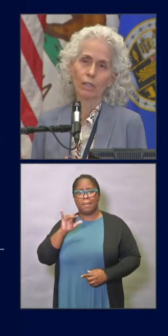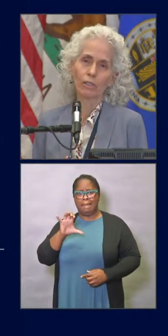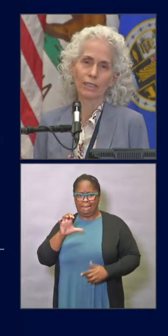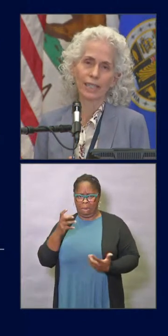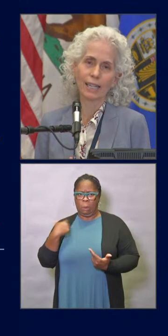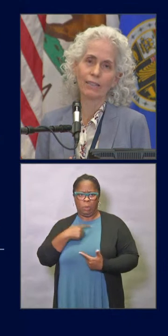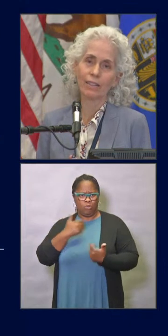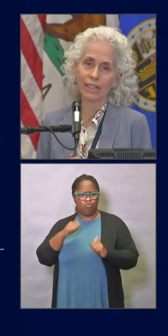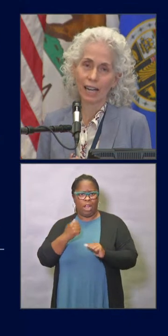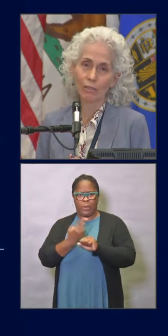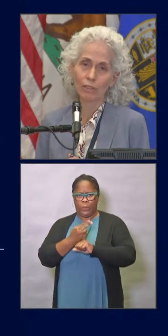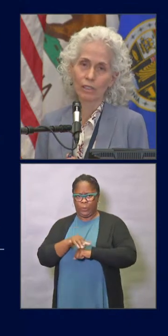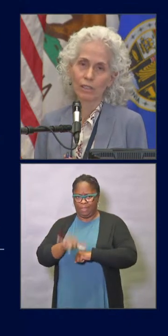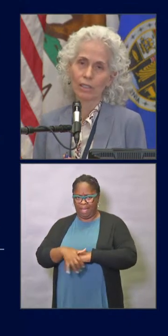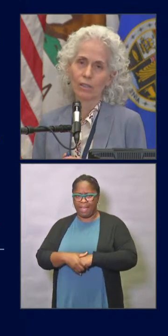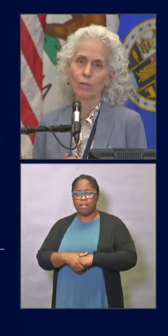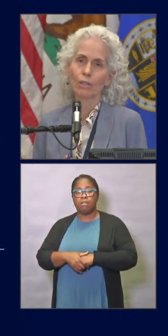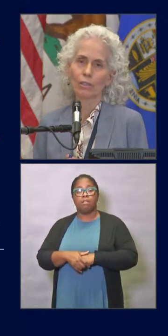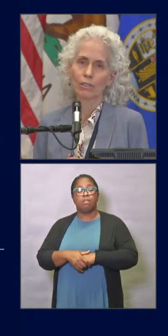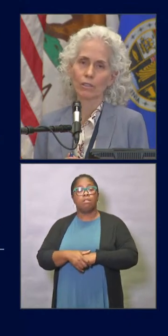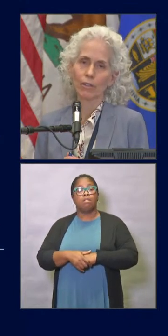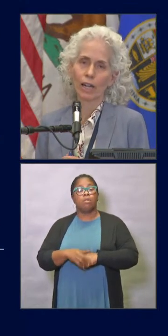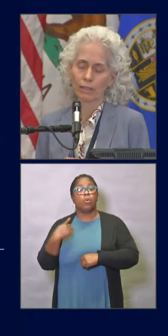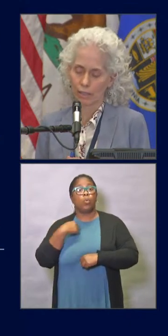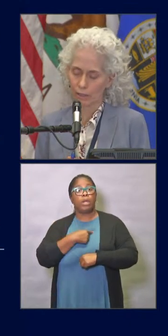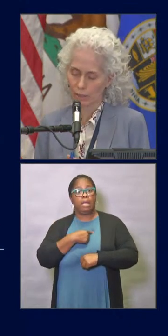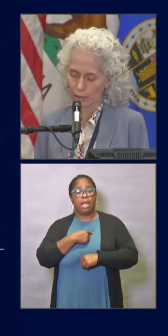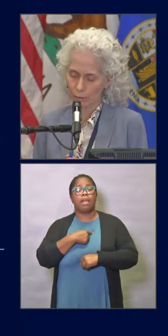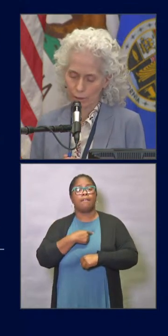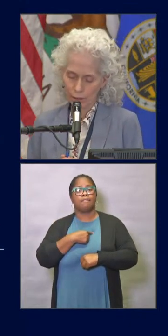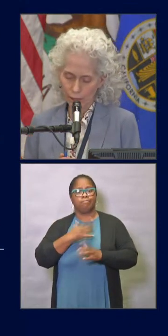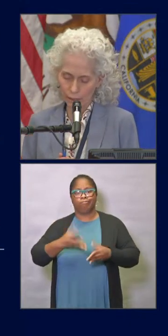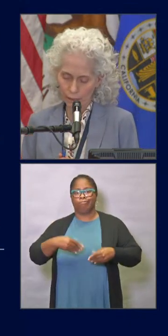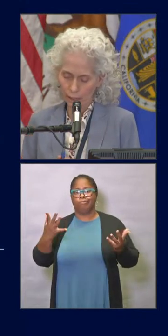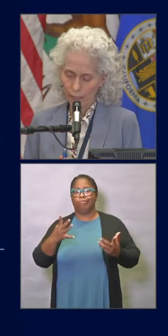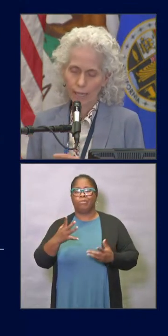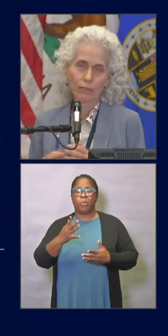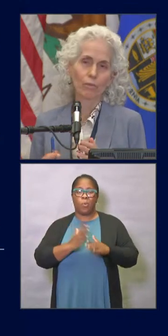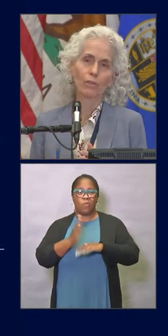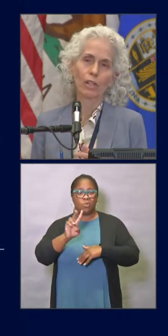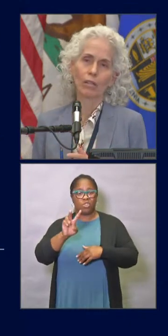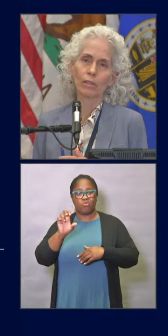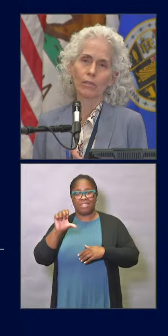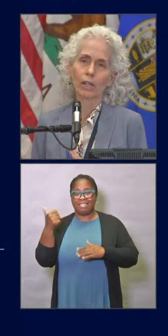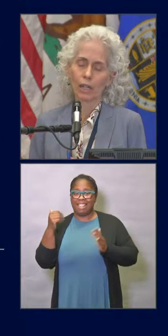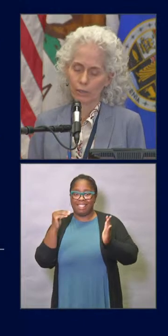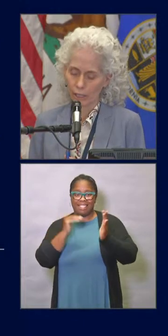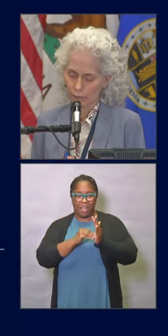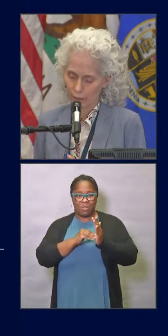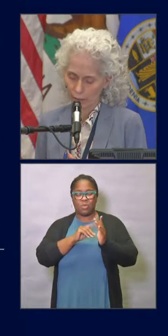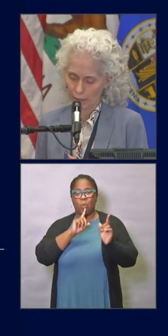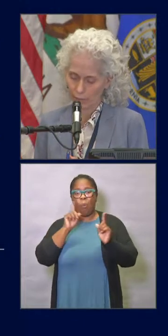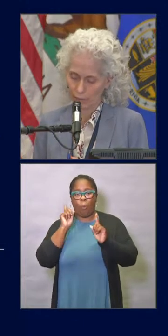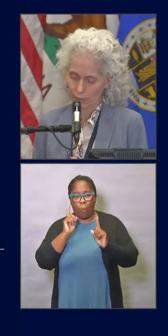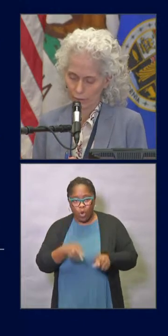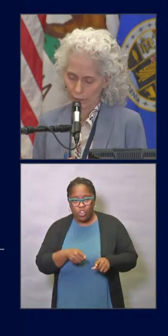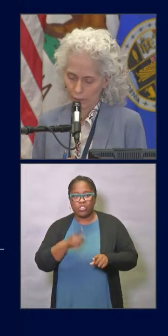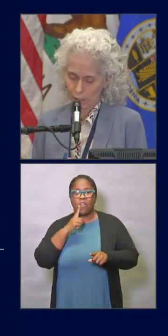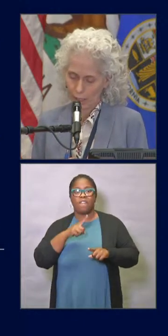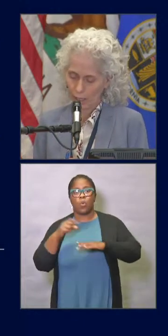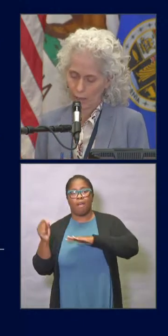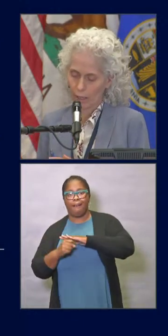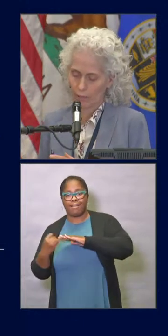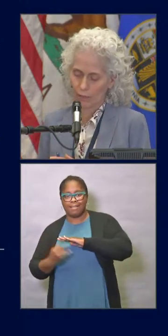than 210,000 orders for isolation and quarantine as a result of our contact tracing